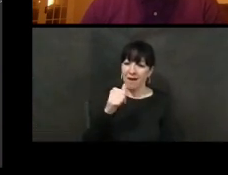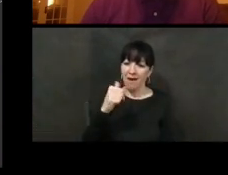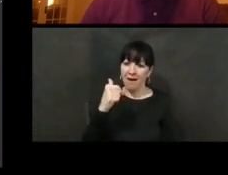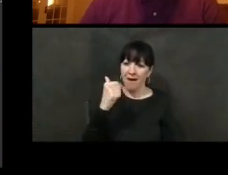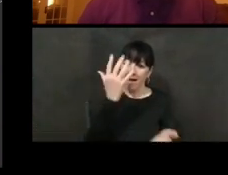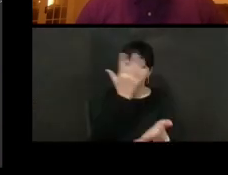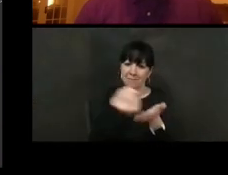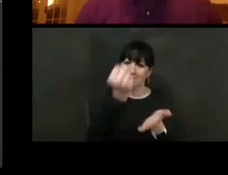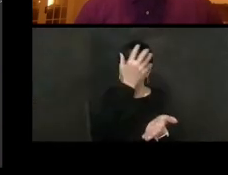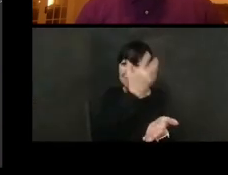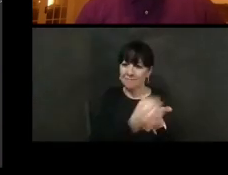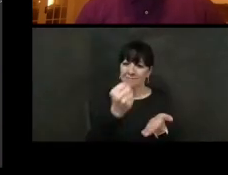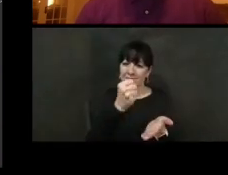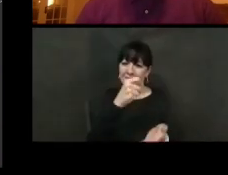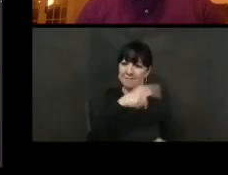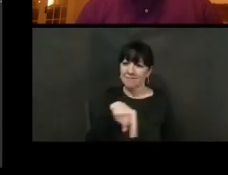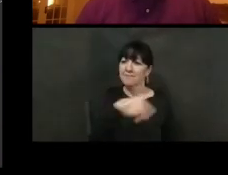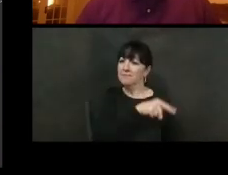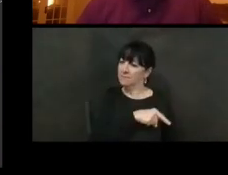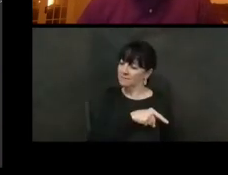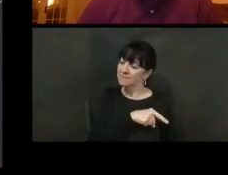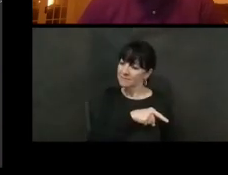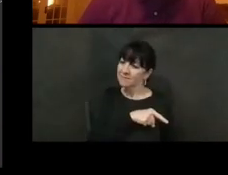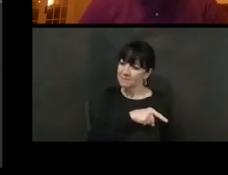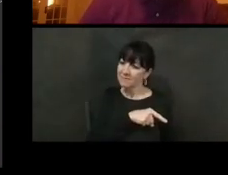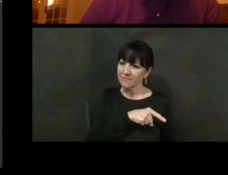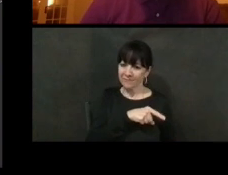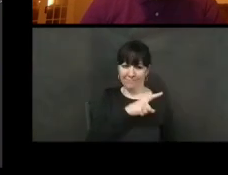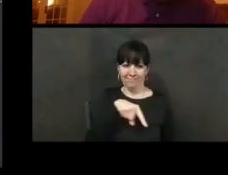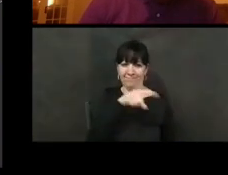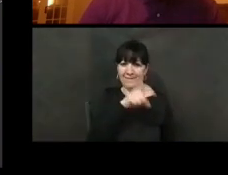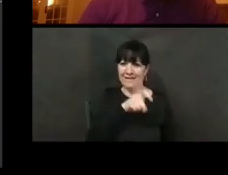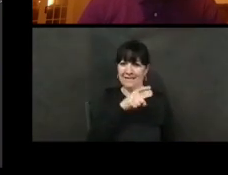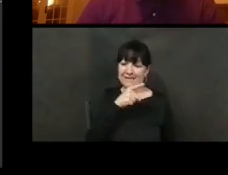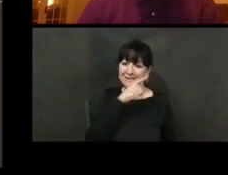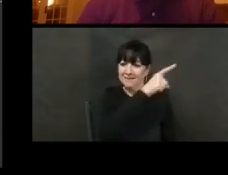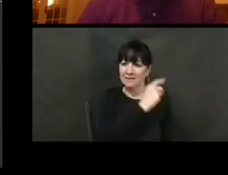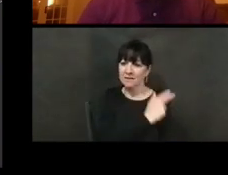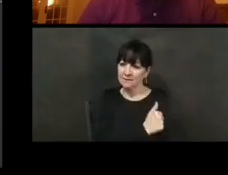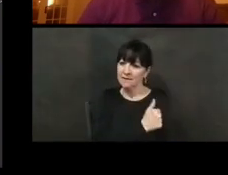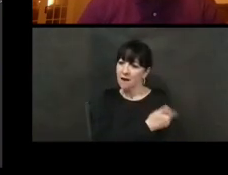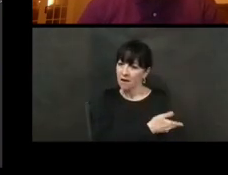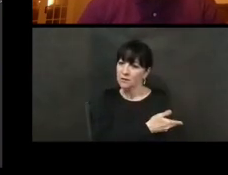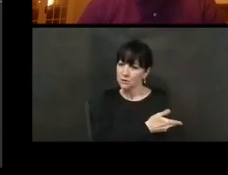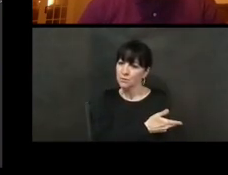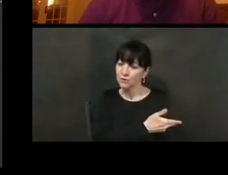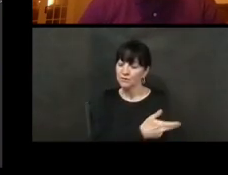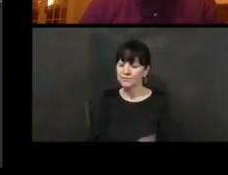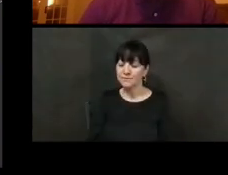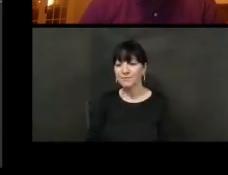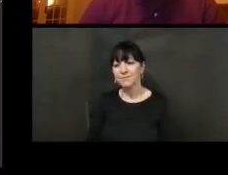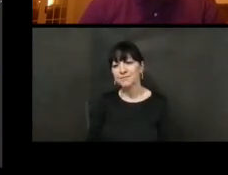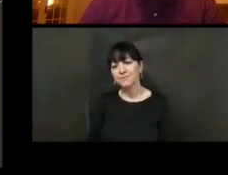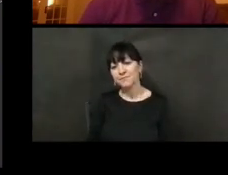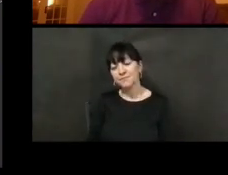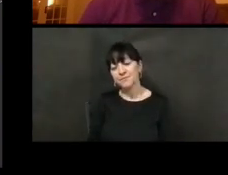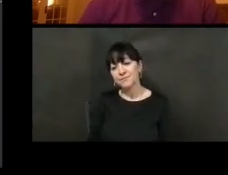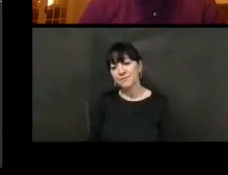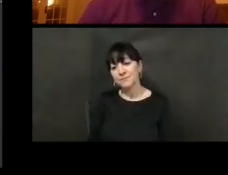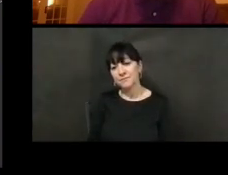for healthcare and those other occupations that need it to be safe in their occupation. Thank you, Dr.